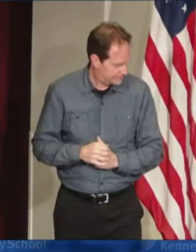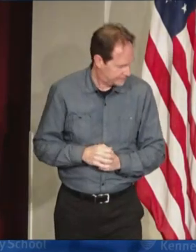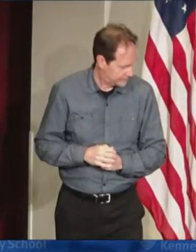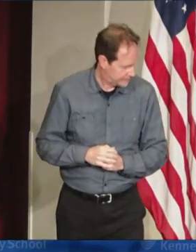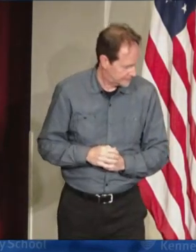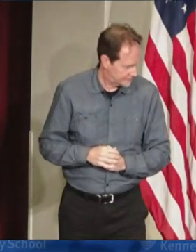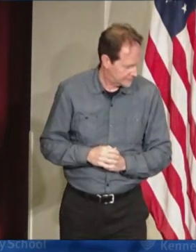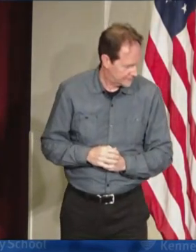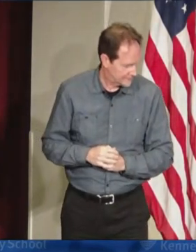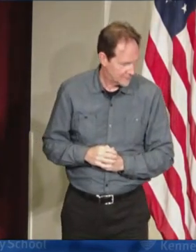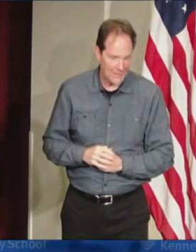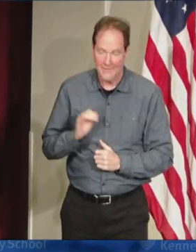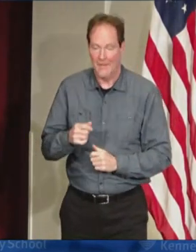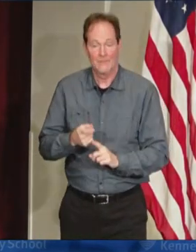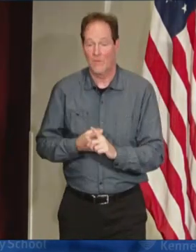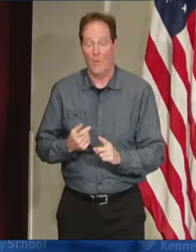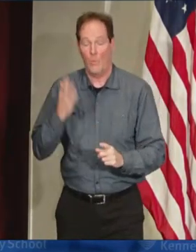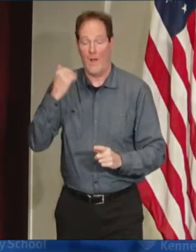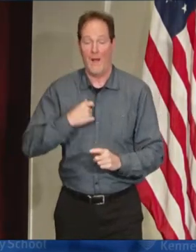It's all because I'm from Brooklyn.